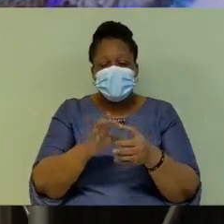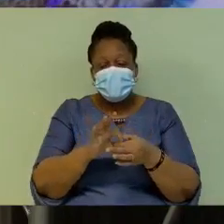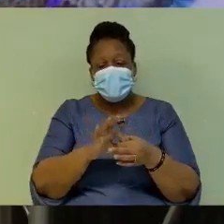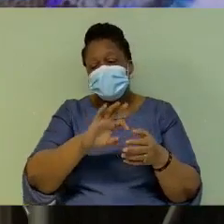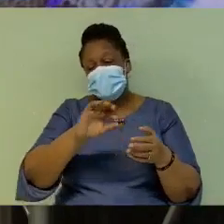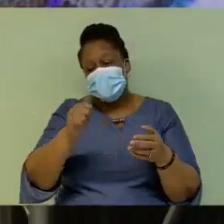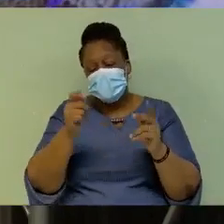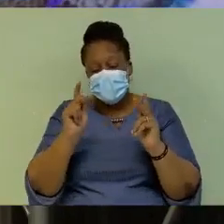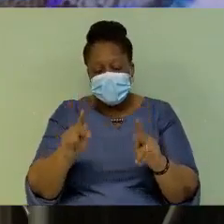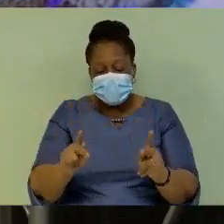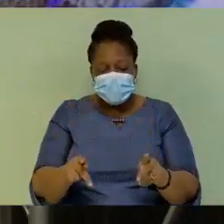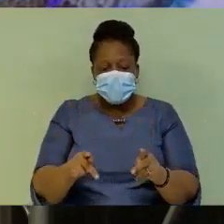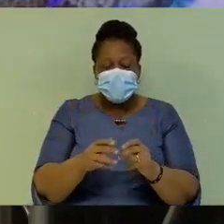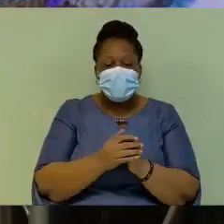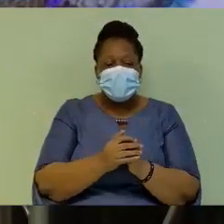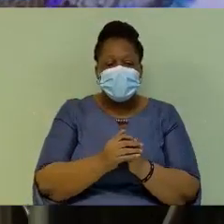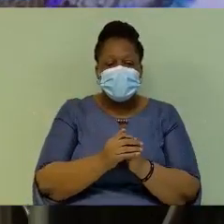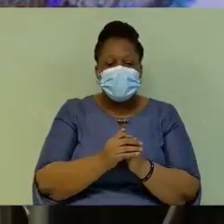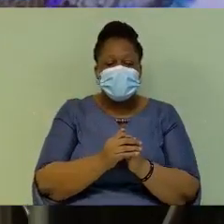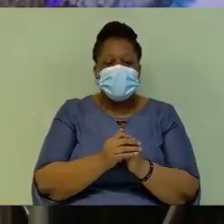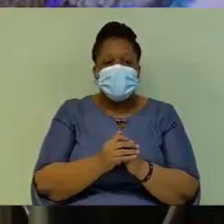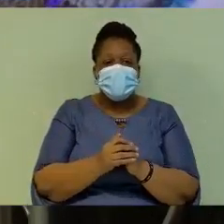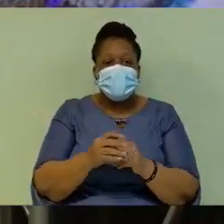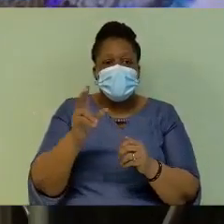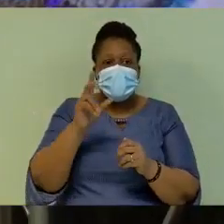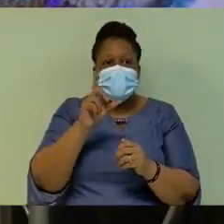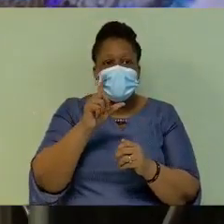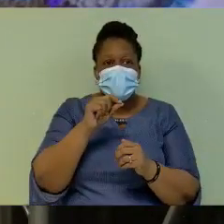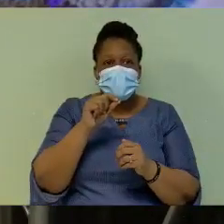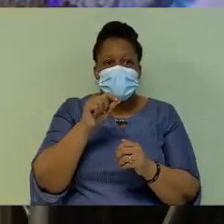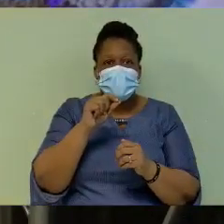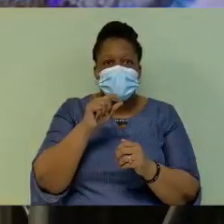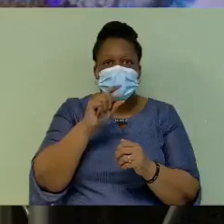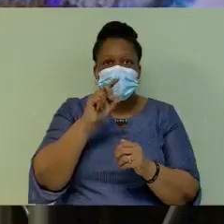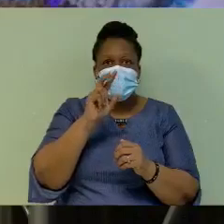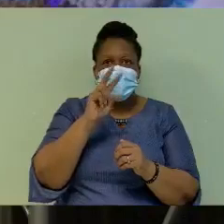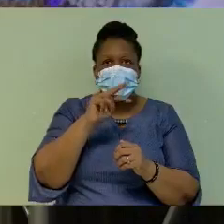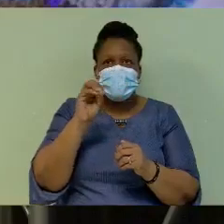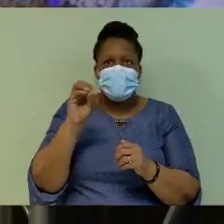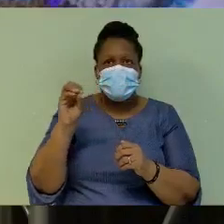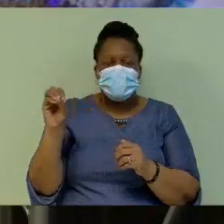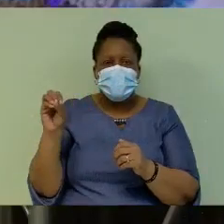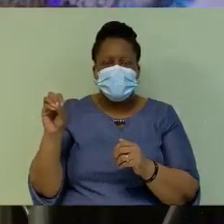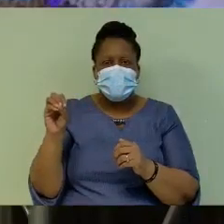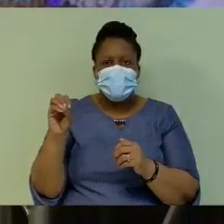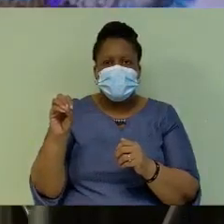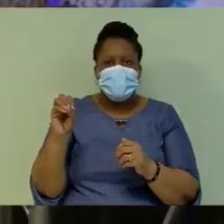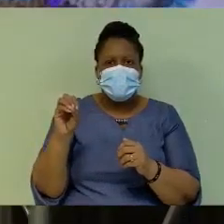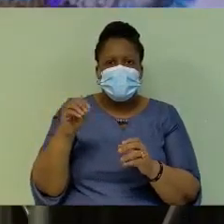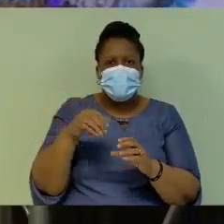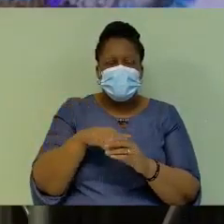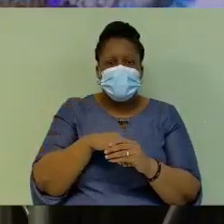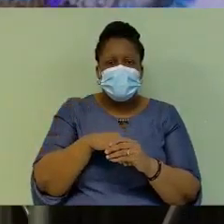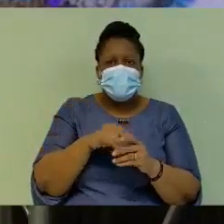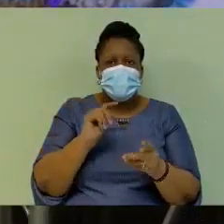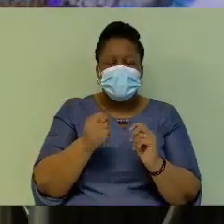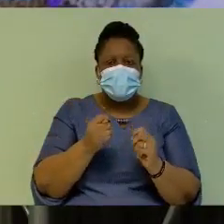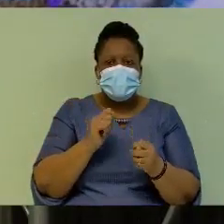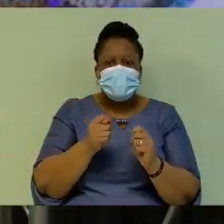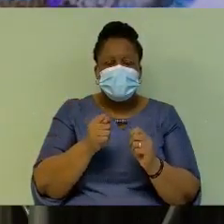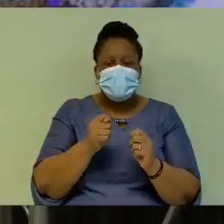year 2000, at the Hilton Hotel Trinidad, the incoming president of the Caribbean Nurses Organization said in her speech, and I